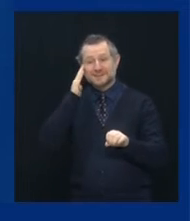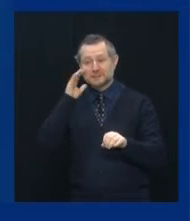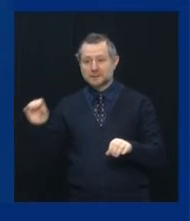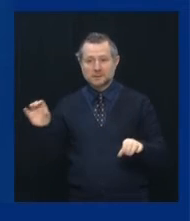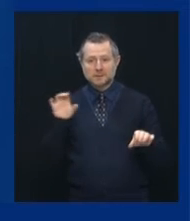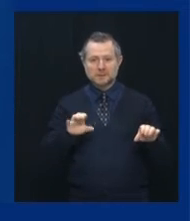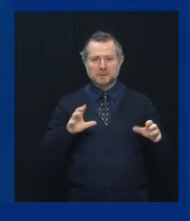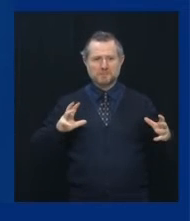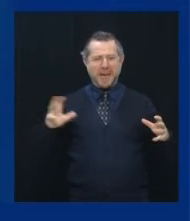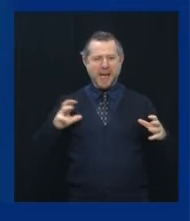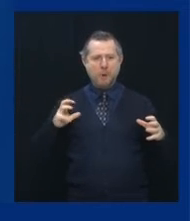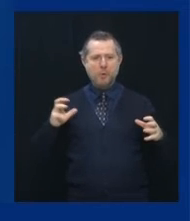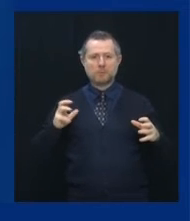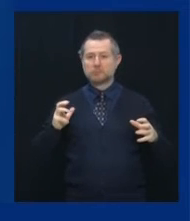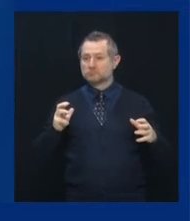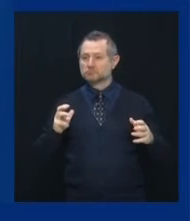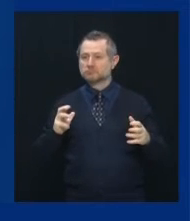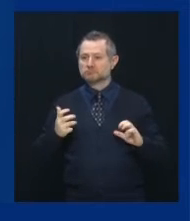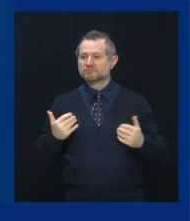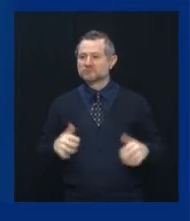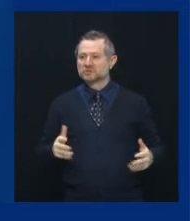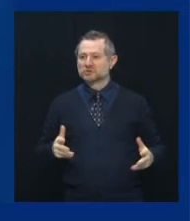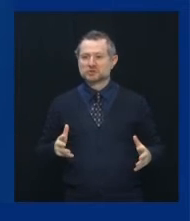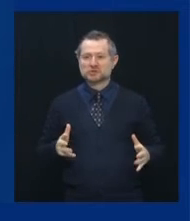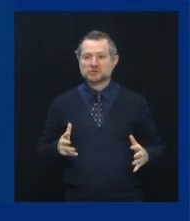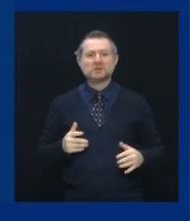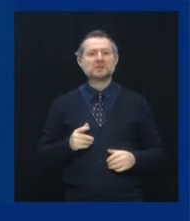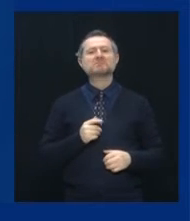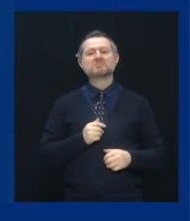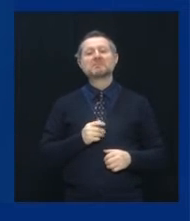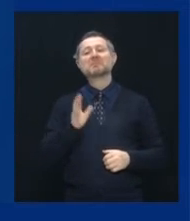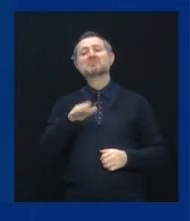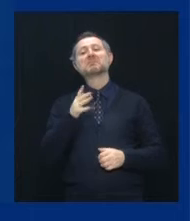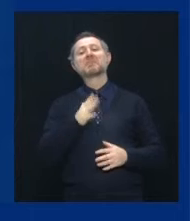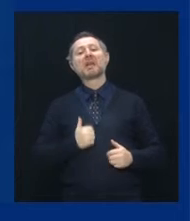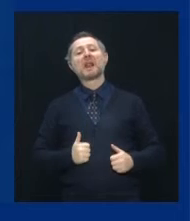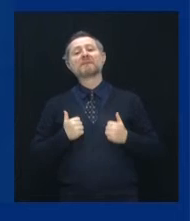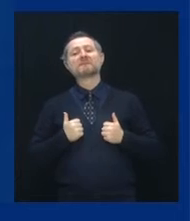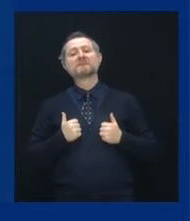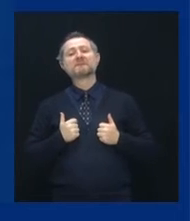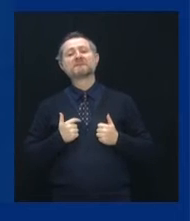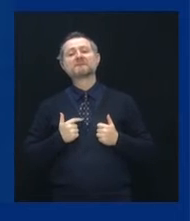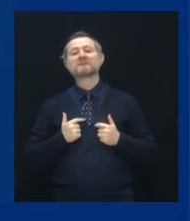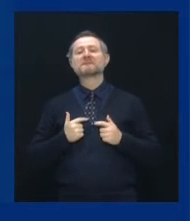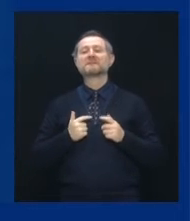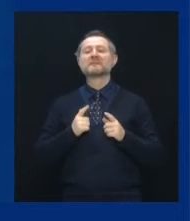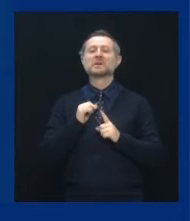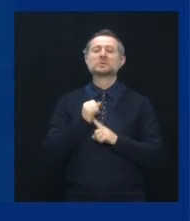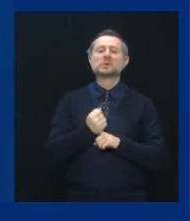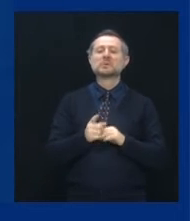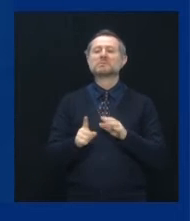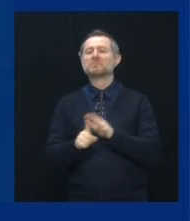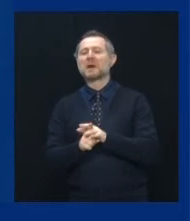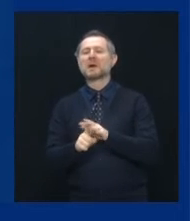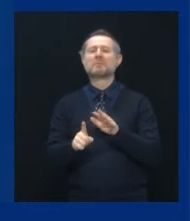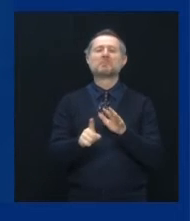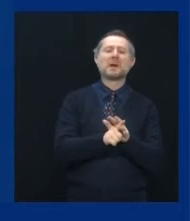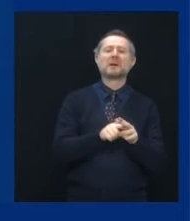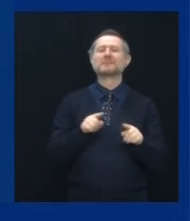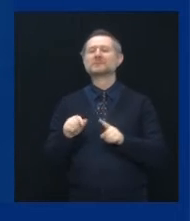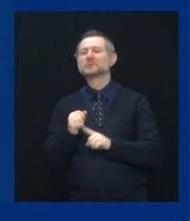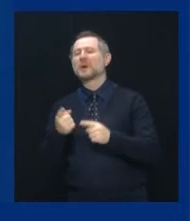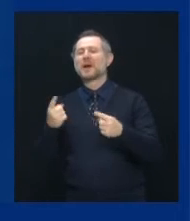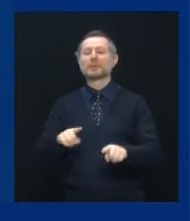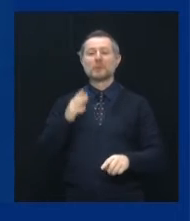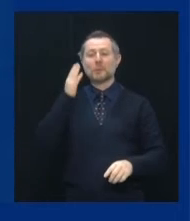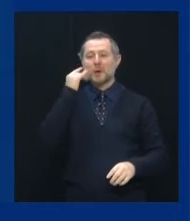The worst situations in life tend to be a combination of bad effects. We have